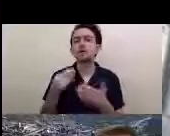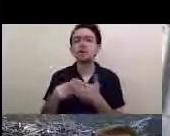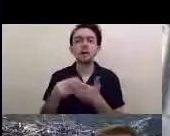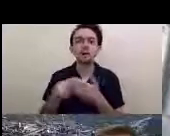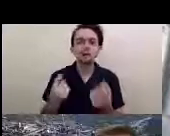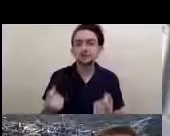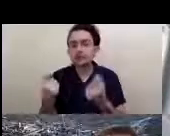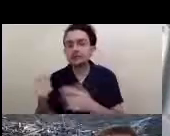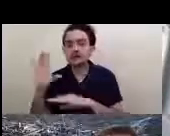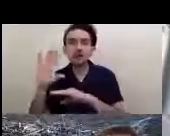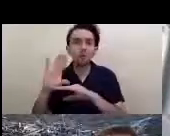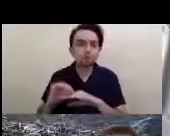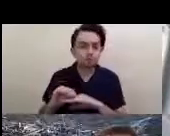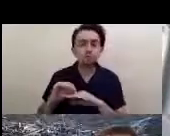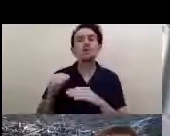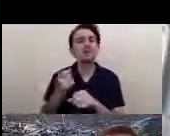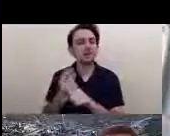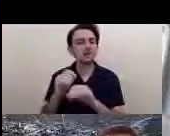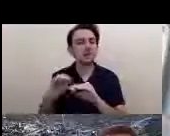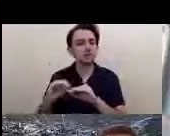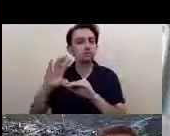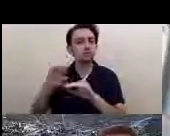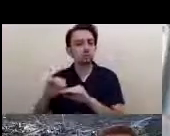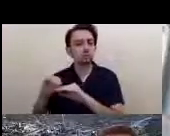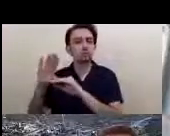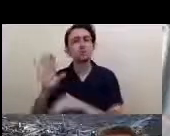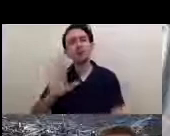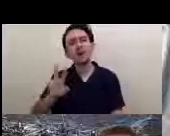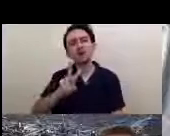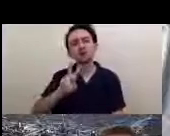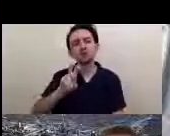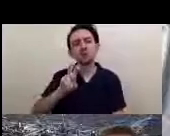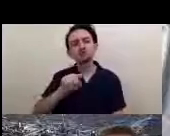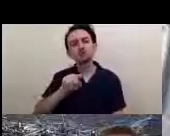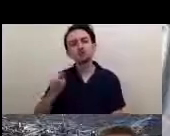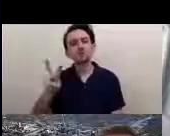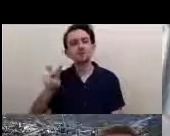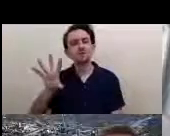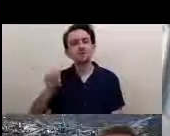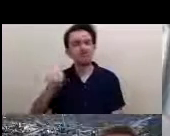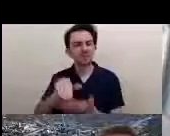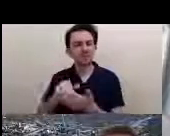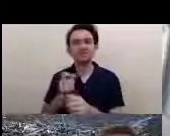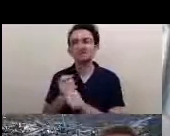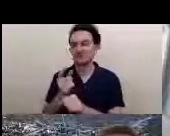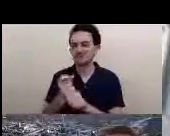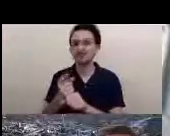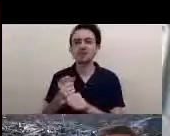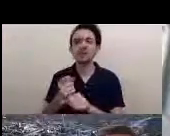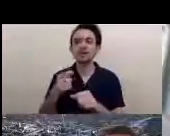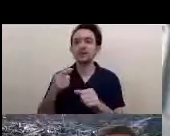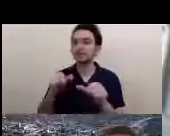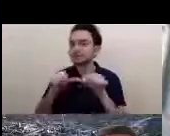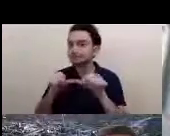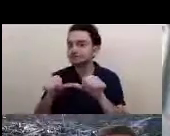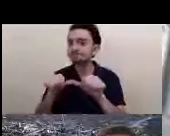a reasonable estimate is around 200 to 250K each year as the CIP projects move forward. into the Arts Equity Fund. You know, and